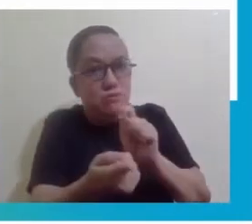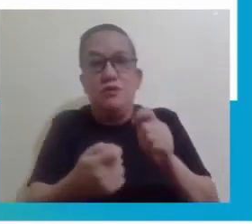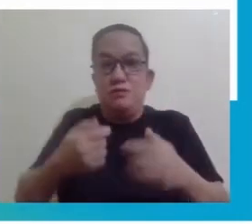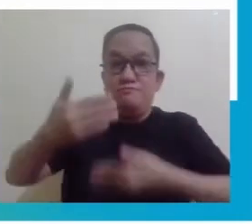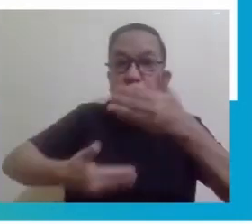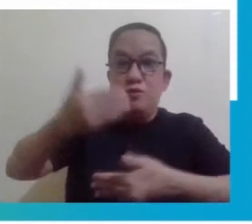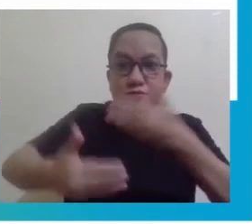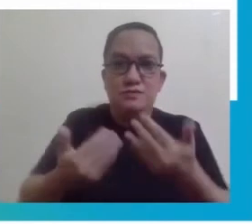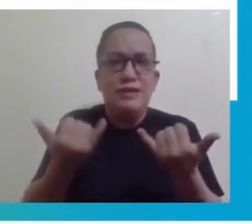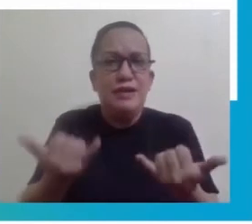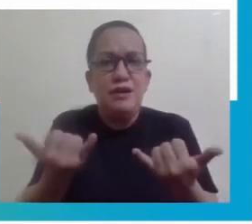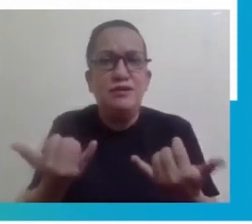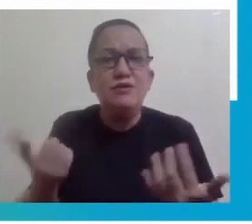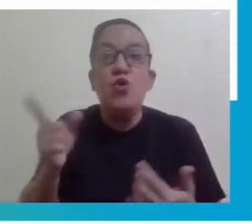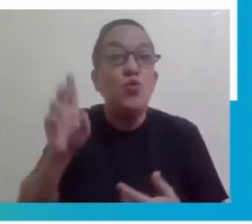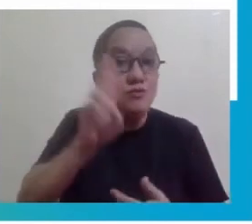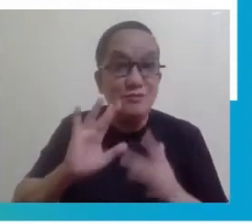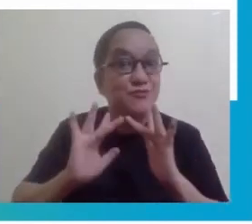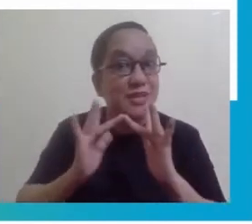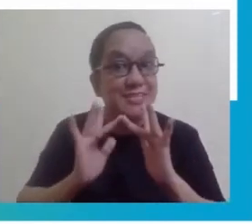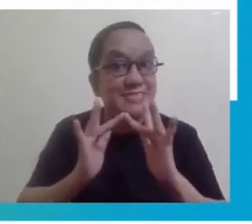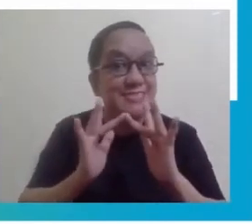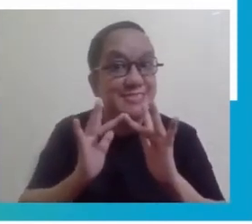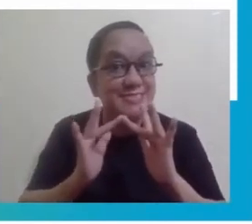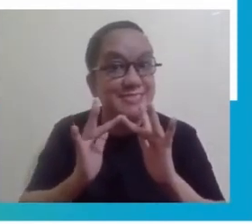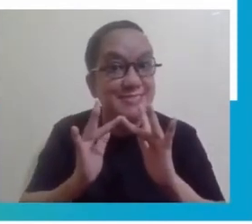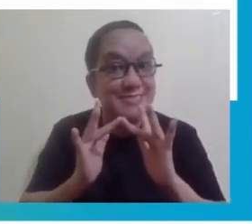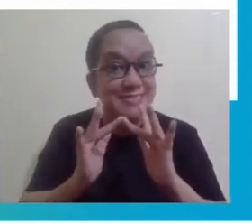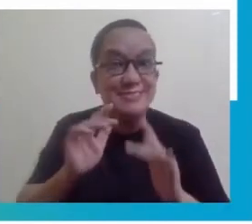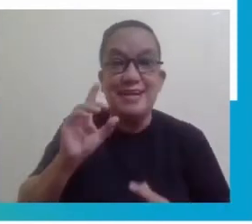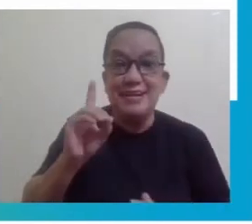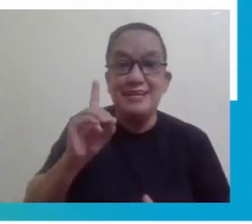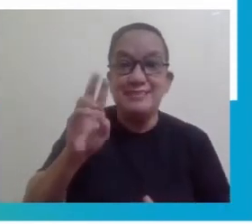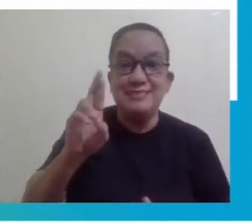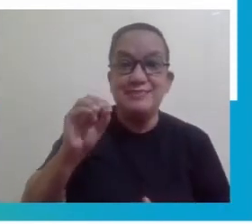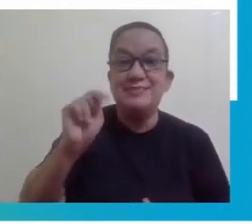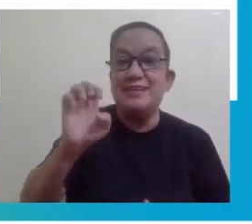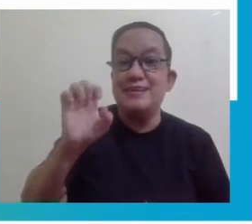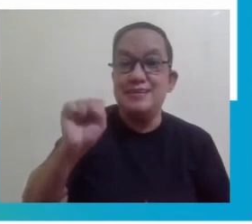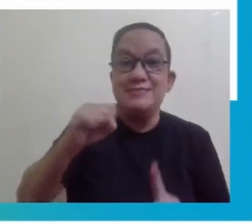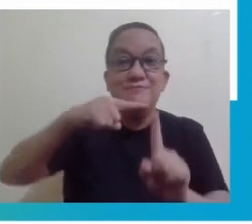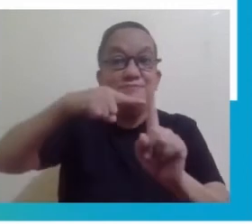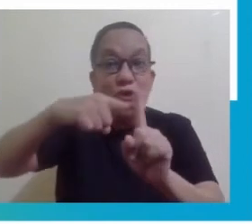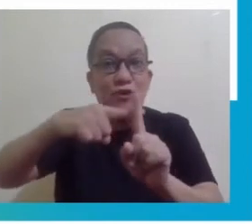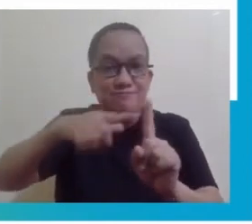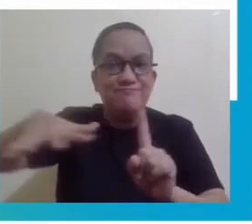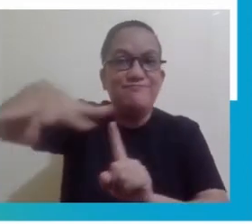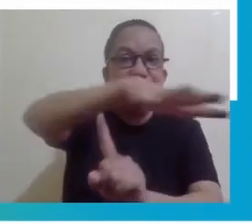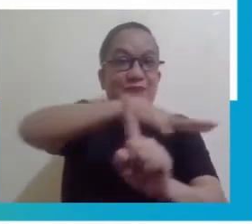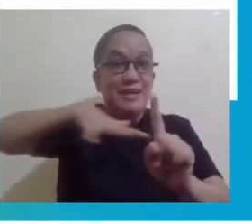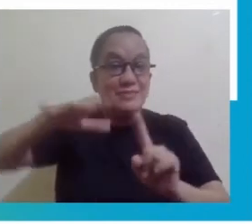phone-based apps, drones, social media, etc., to conduct public consultations and manage project